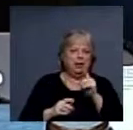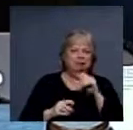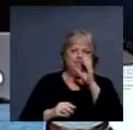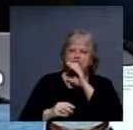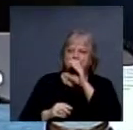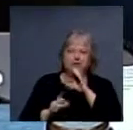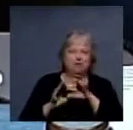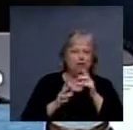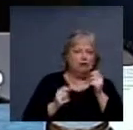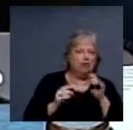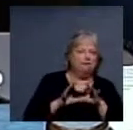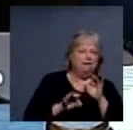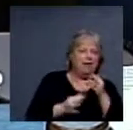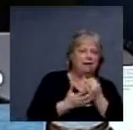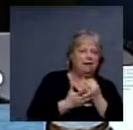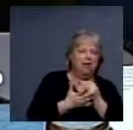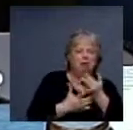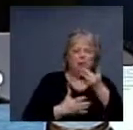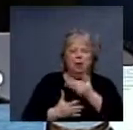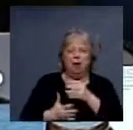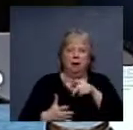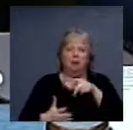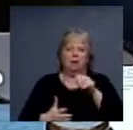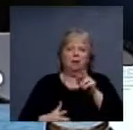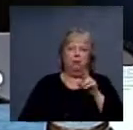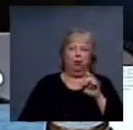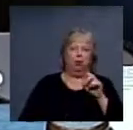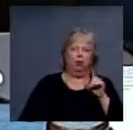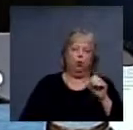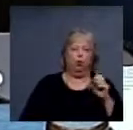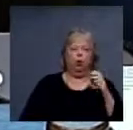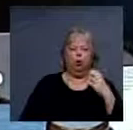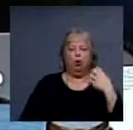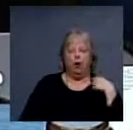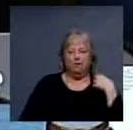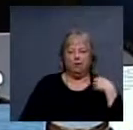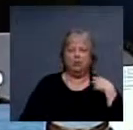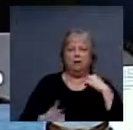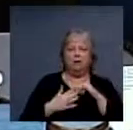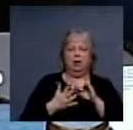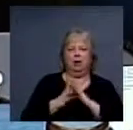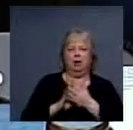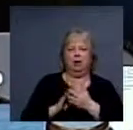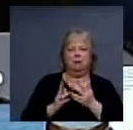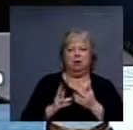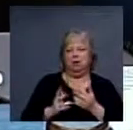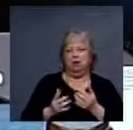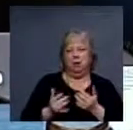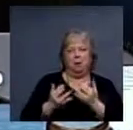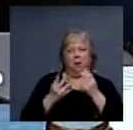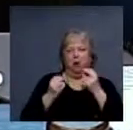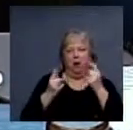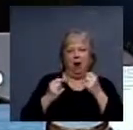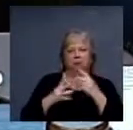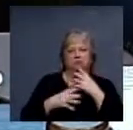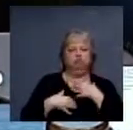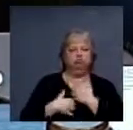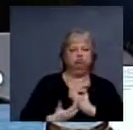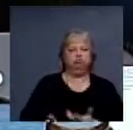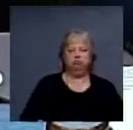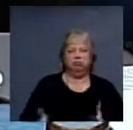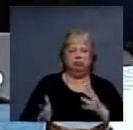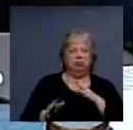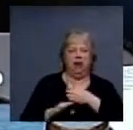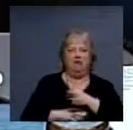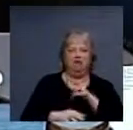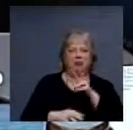and to hire the parole officers that get burnt out after about 60 days. And so it's a real challenge